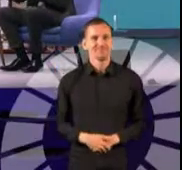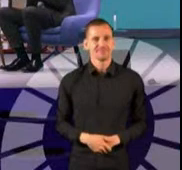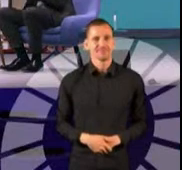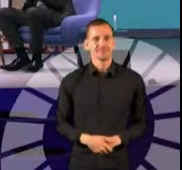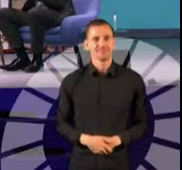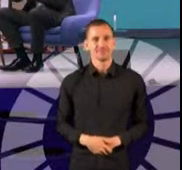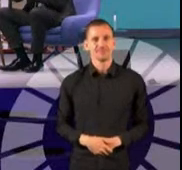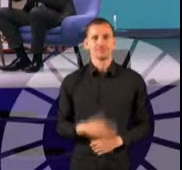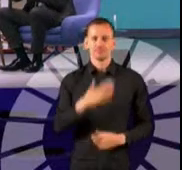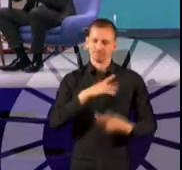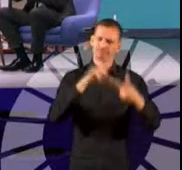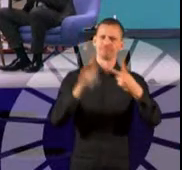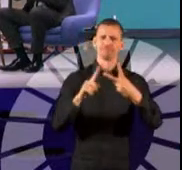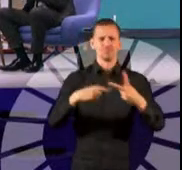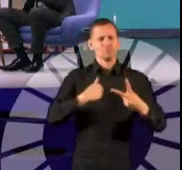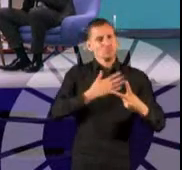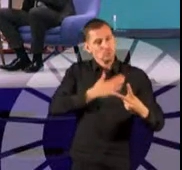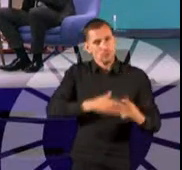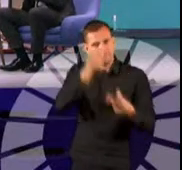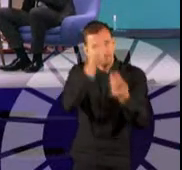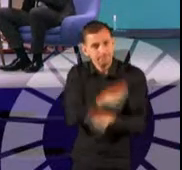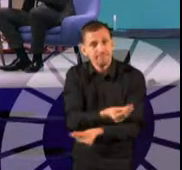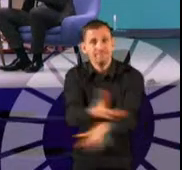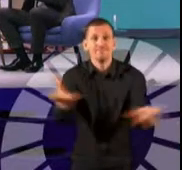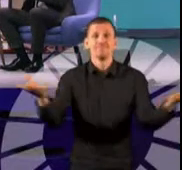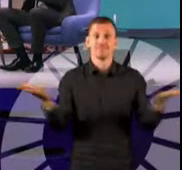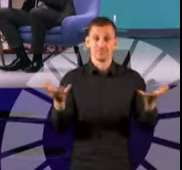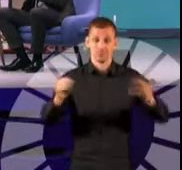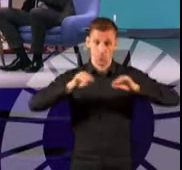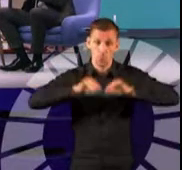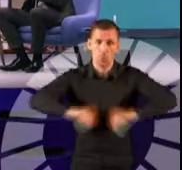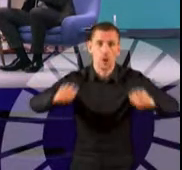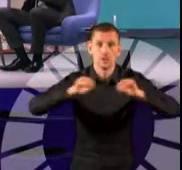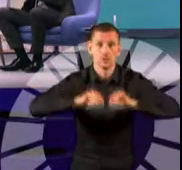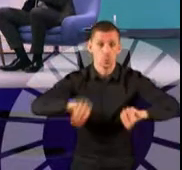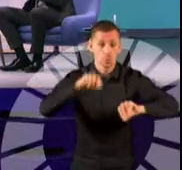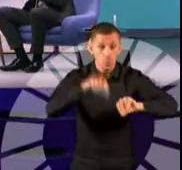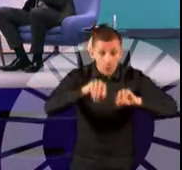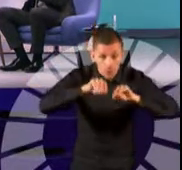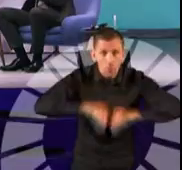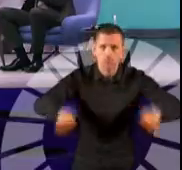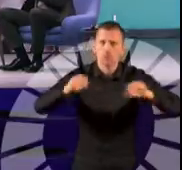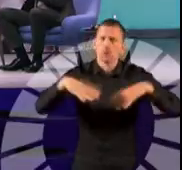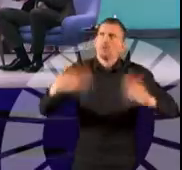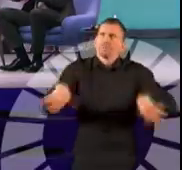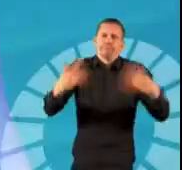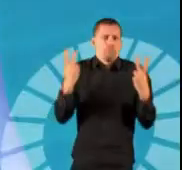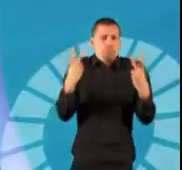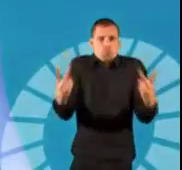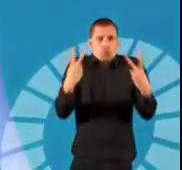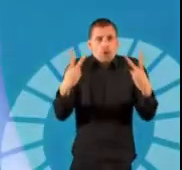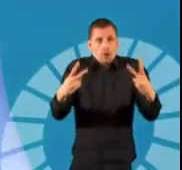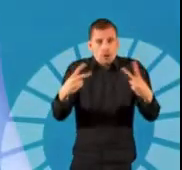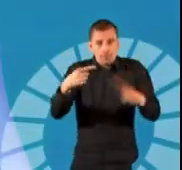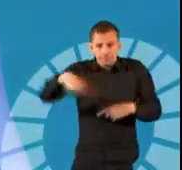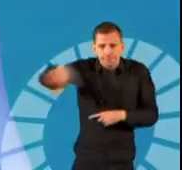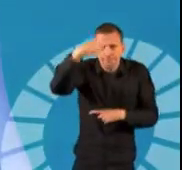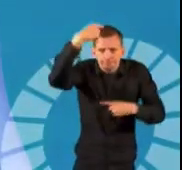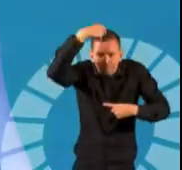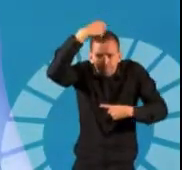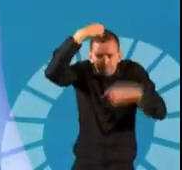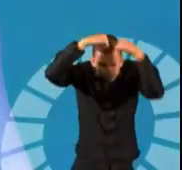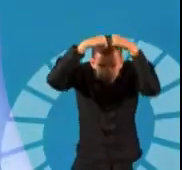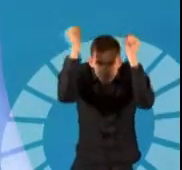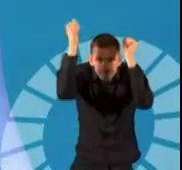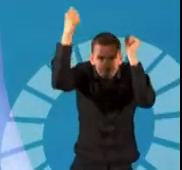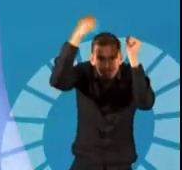The second point I wanted to raise is the idea that education is the key to all of this, because it's in our brains, it's in our minds that these changes have